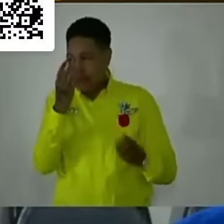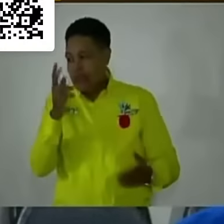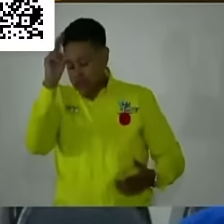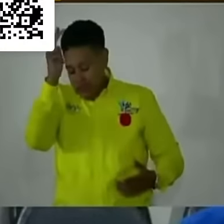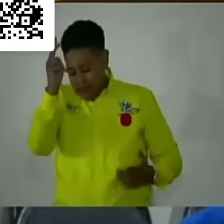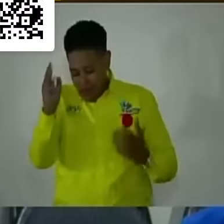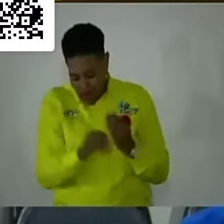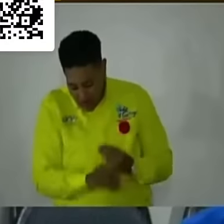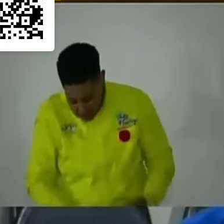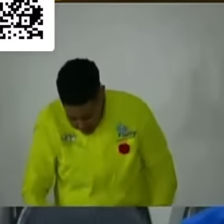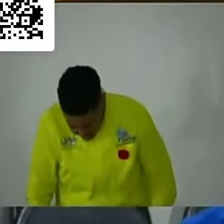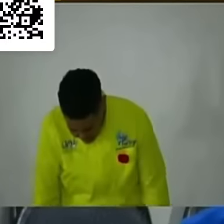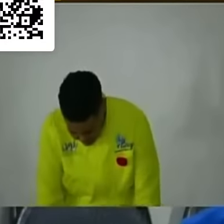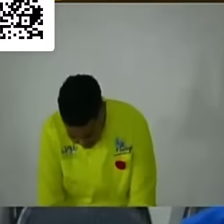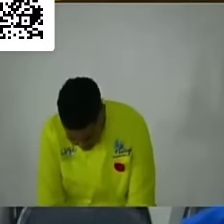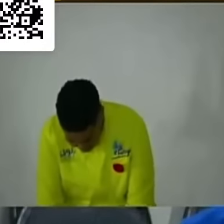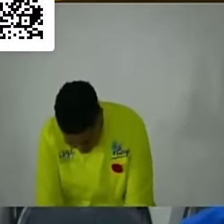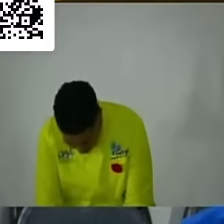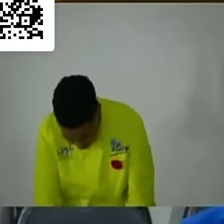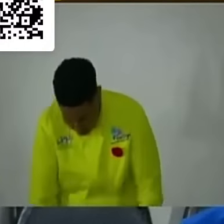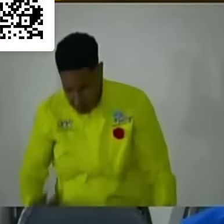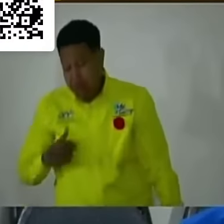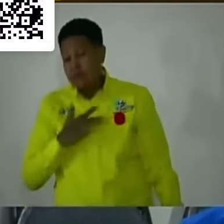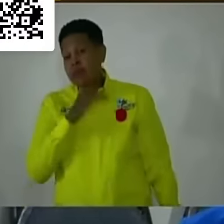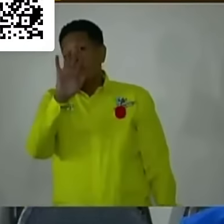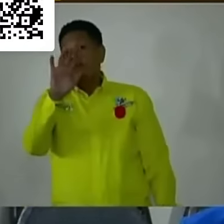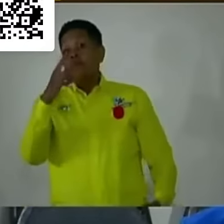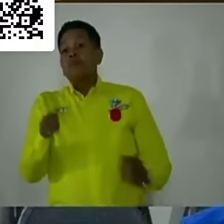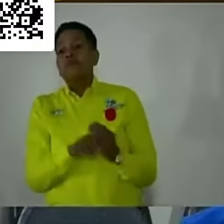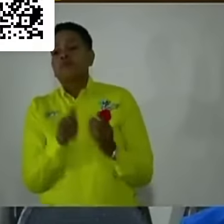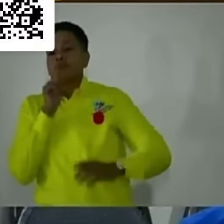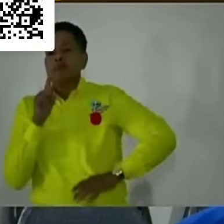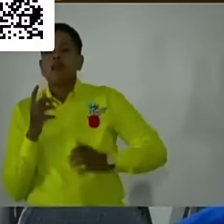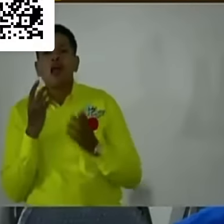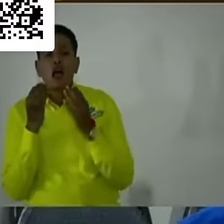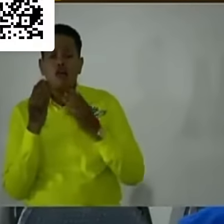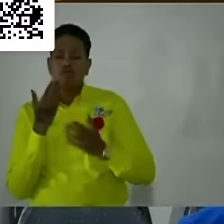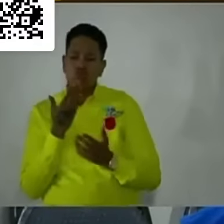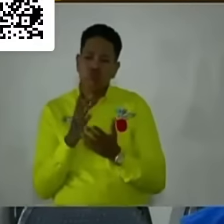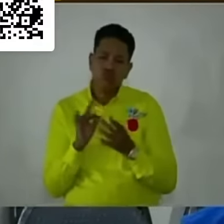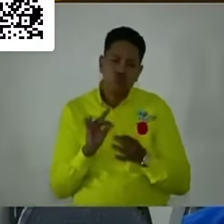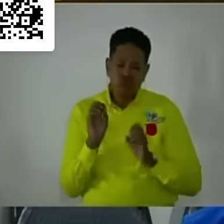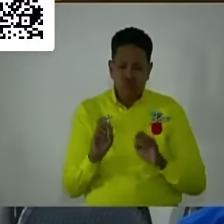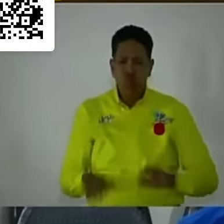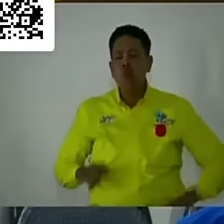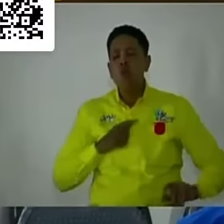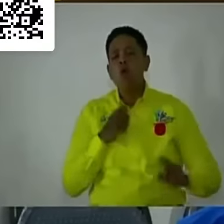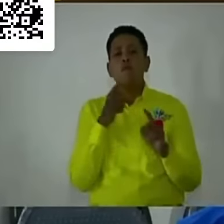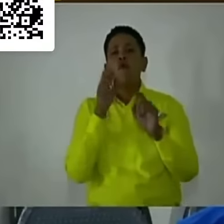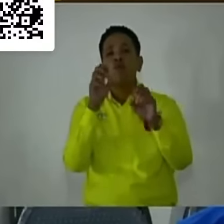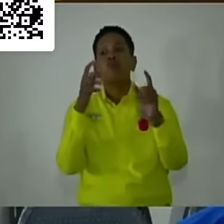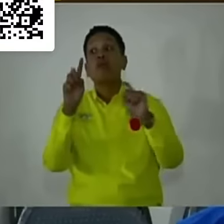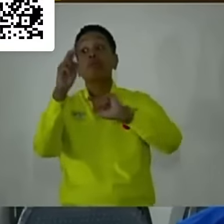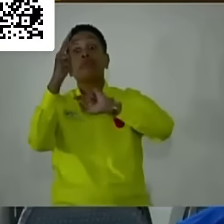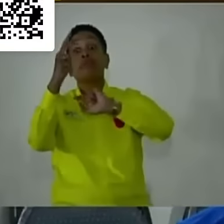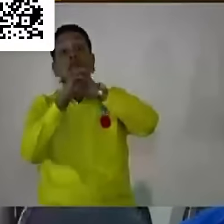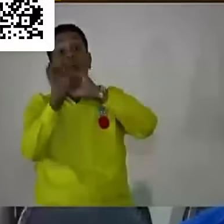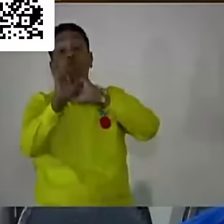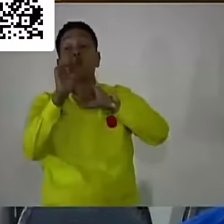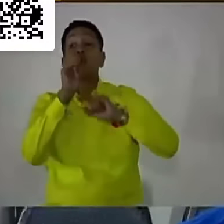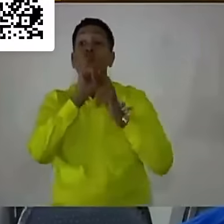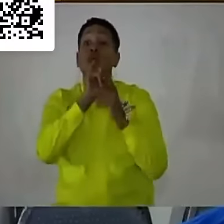secondly, I appreciate the compliments and so on, but just want to make that point. Secondly, though, in